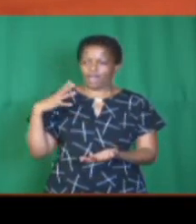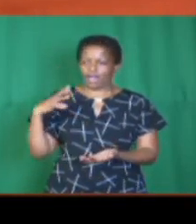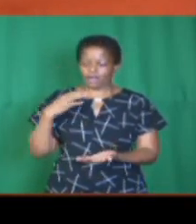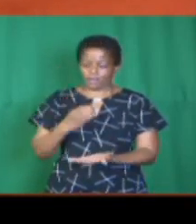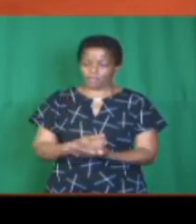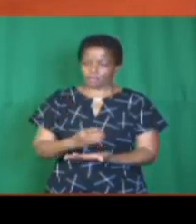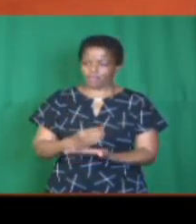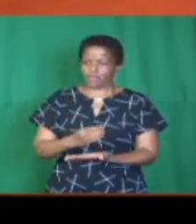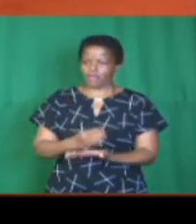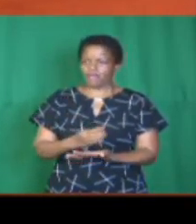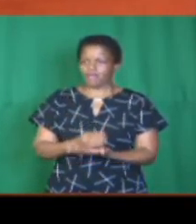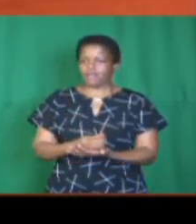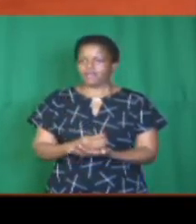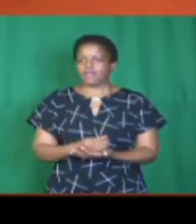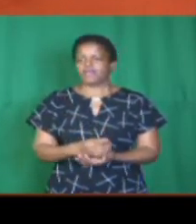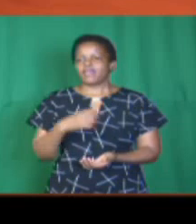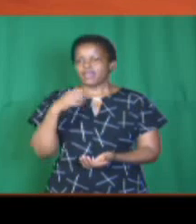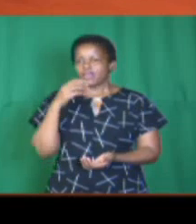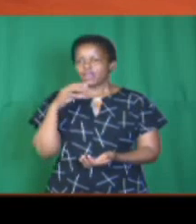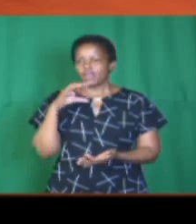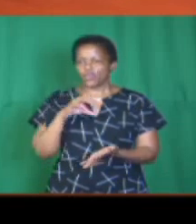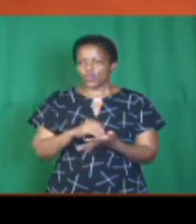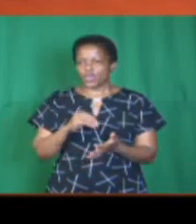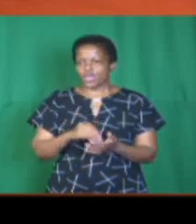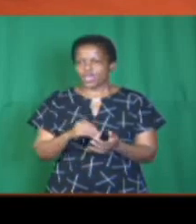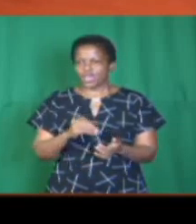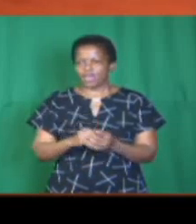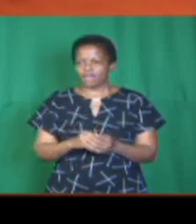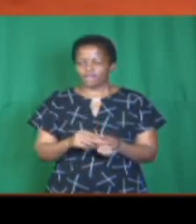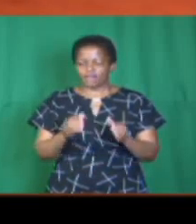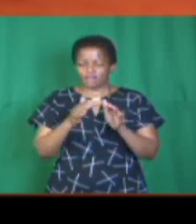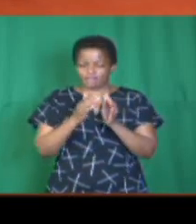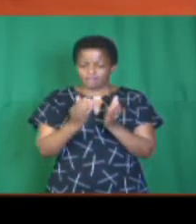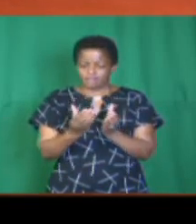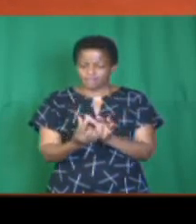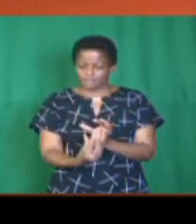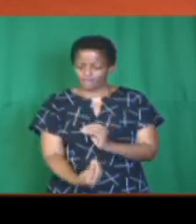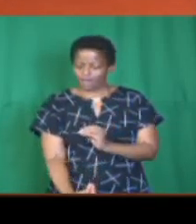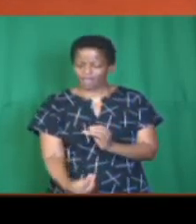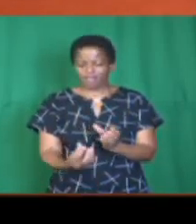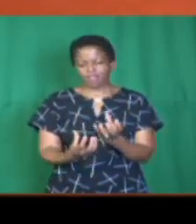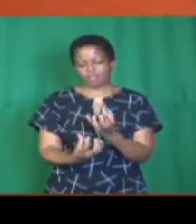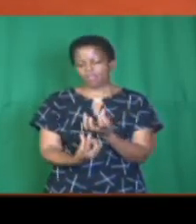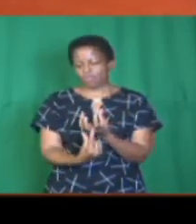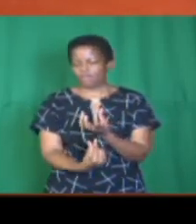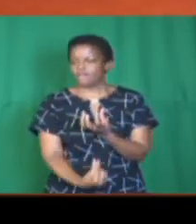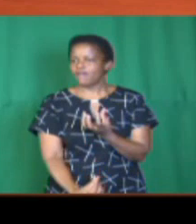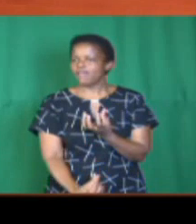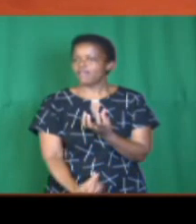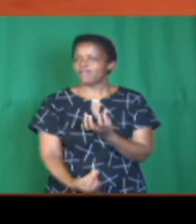learner. Then we call that one a filter funnel, dear learners. And